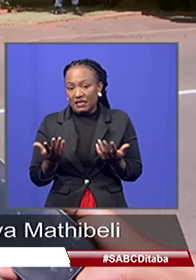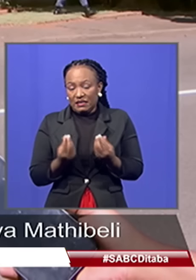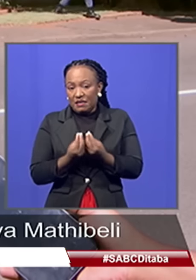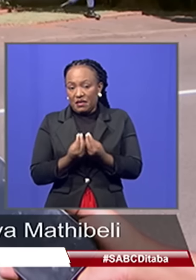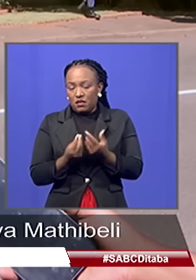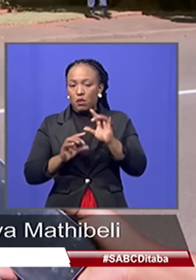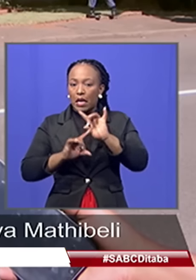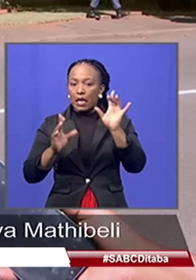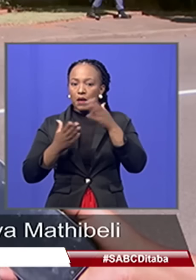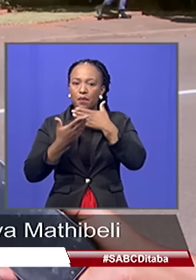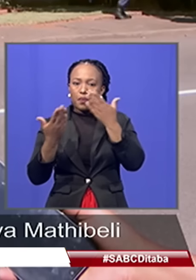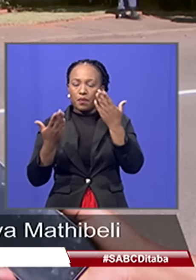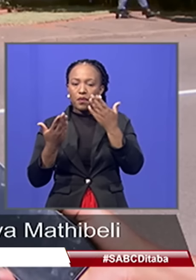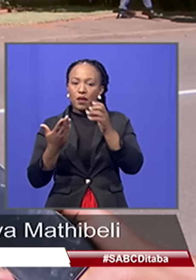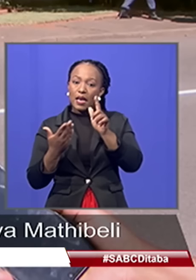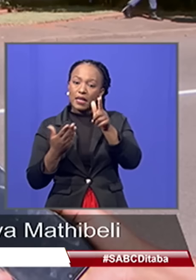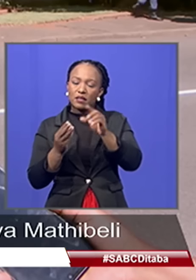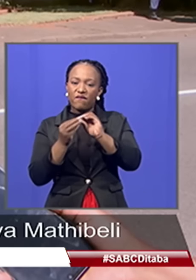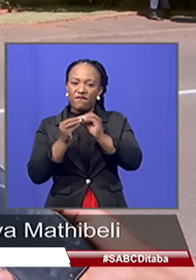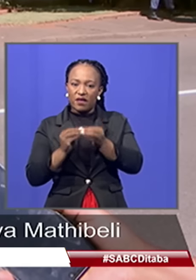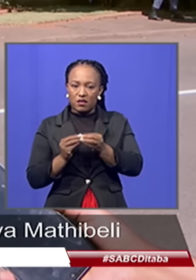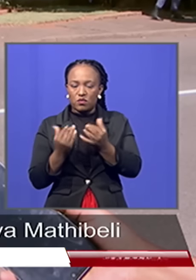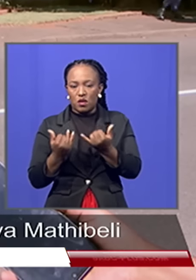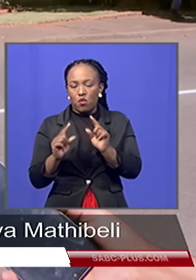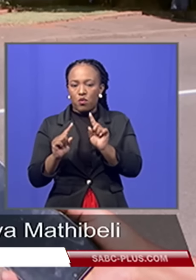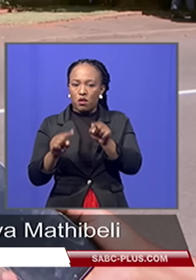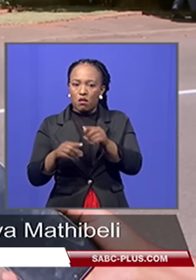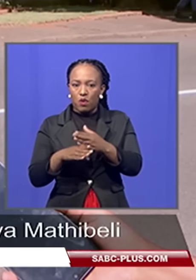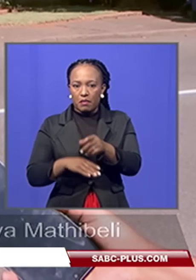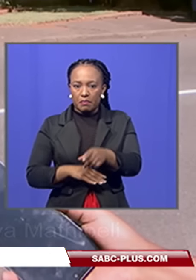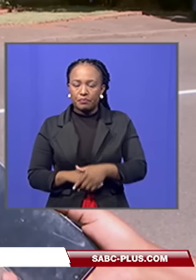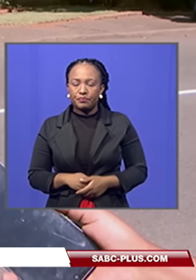be corrected as we're operating today.